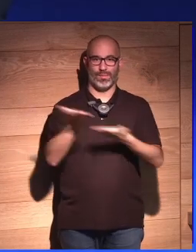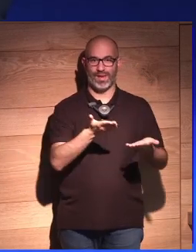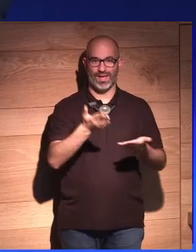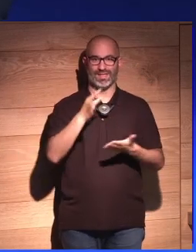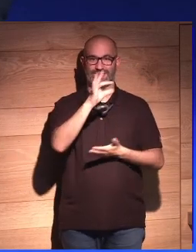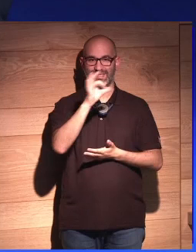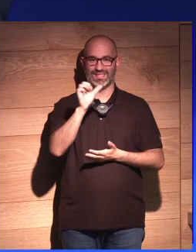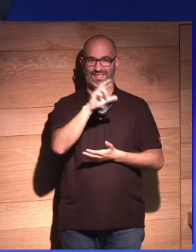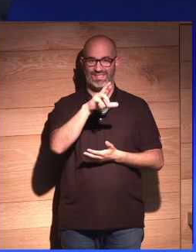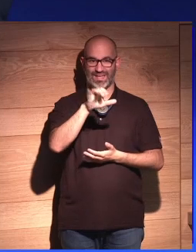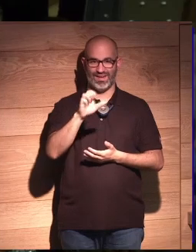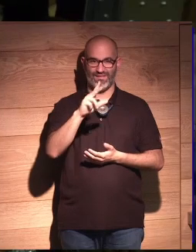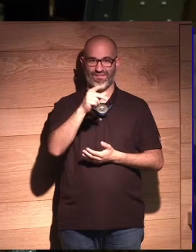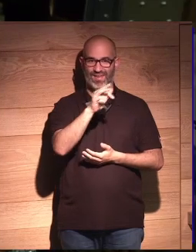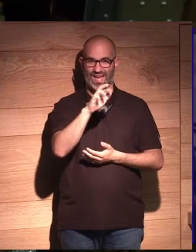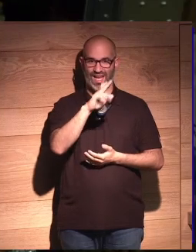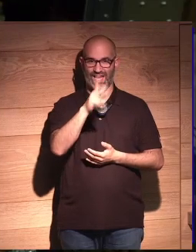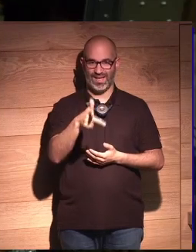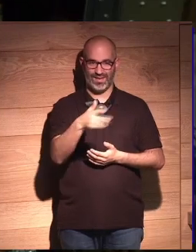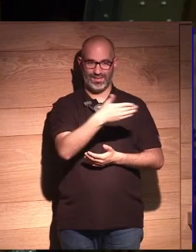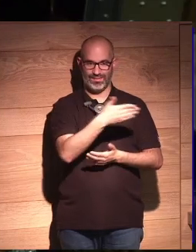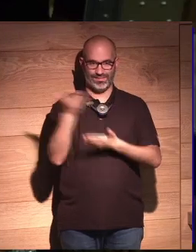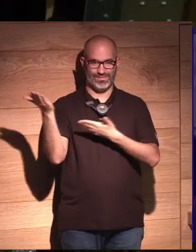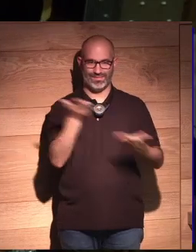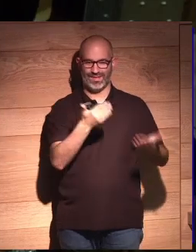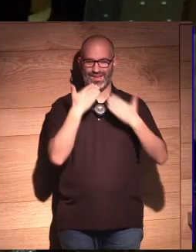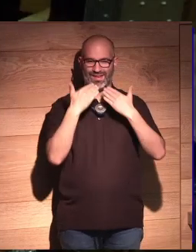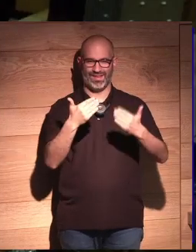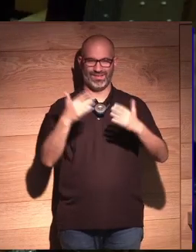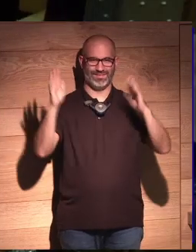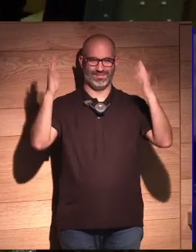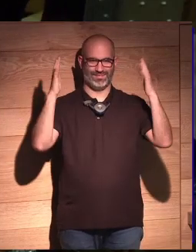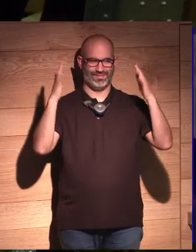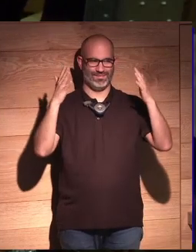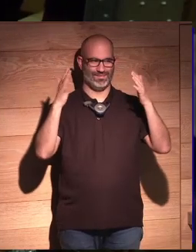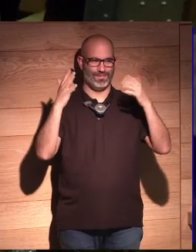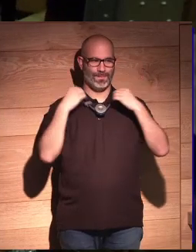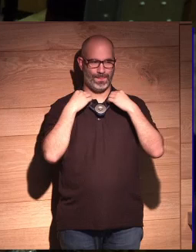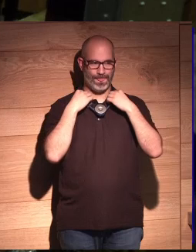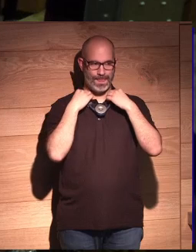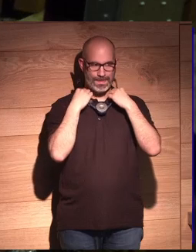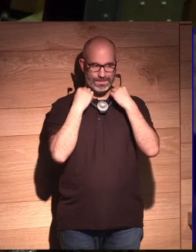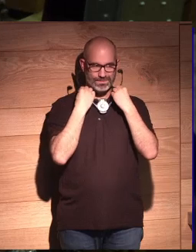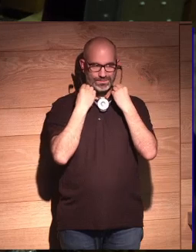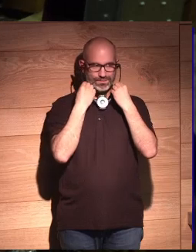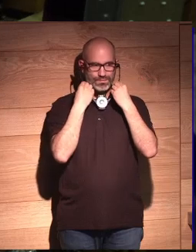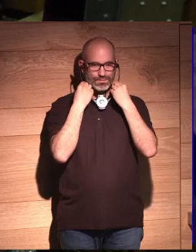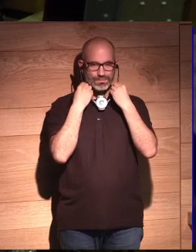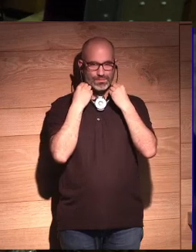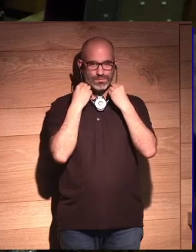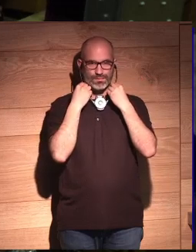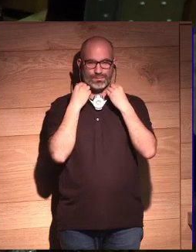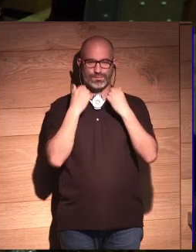And therefore, we are going to give Shari Frilot a very warm welcome. Thank you very much.